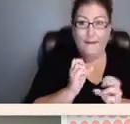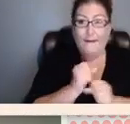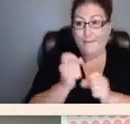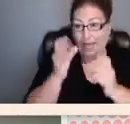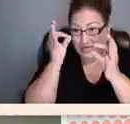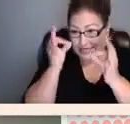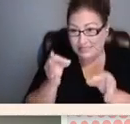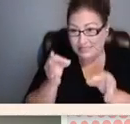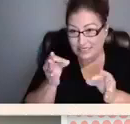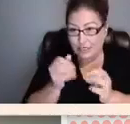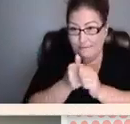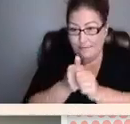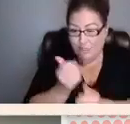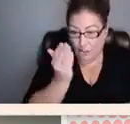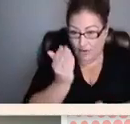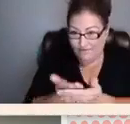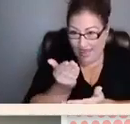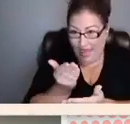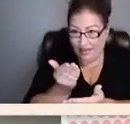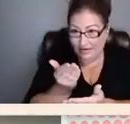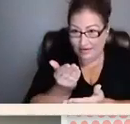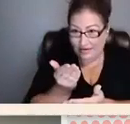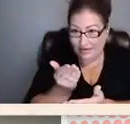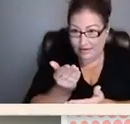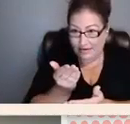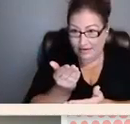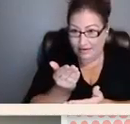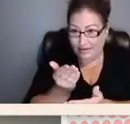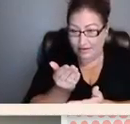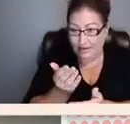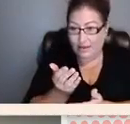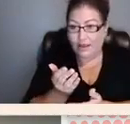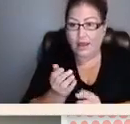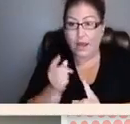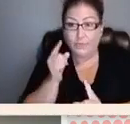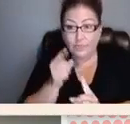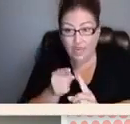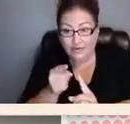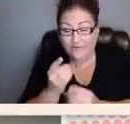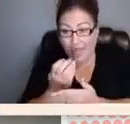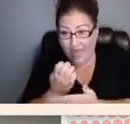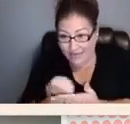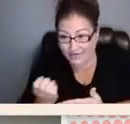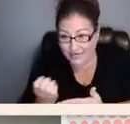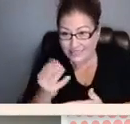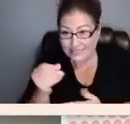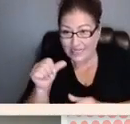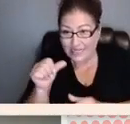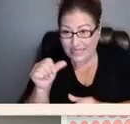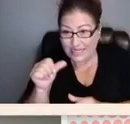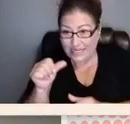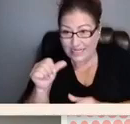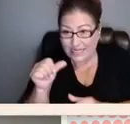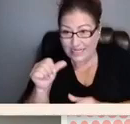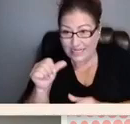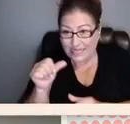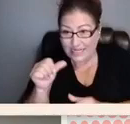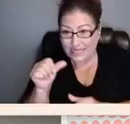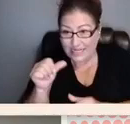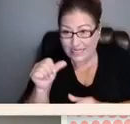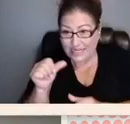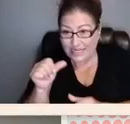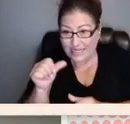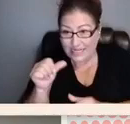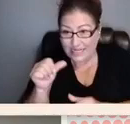on fact, objective evidence, and science, and we really mean it. Now,